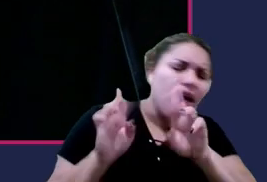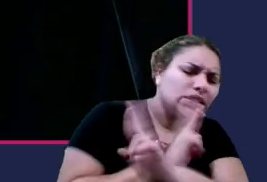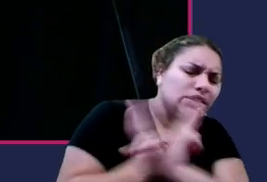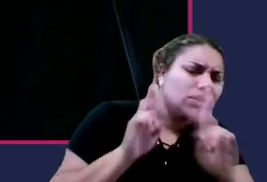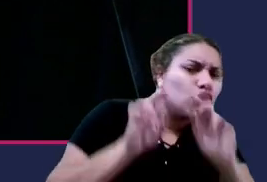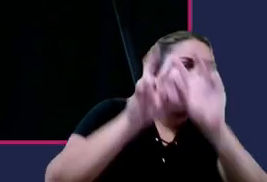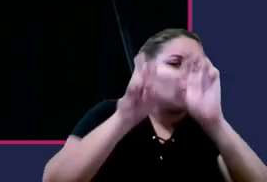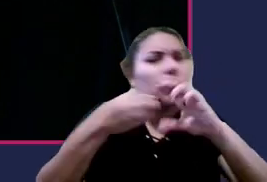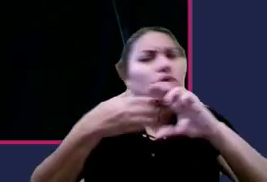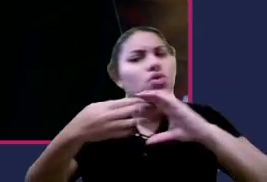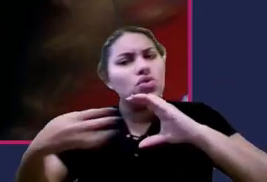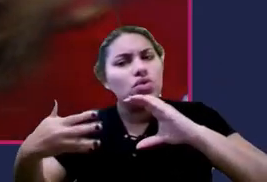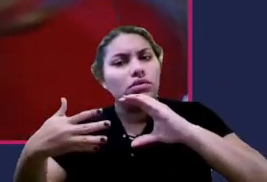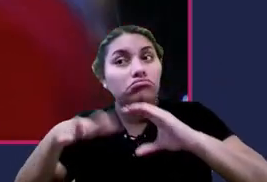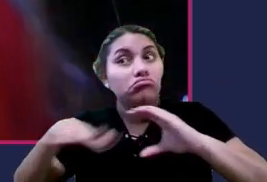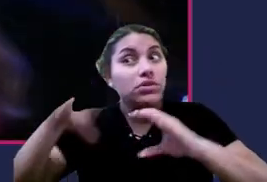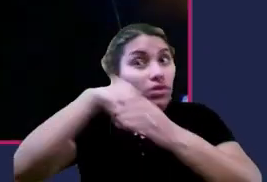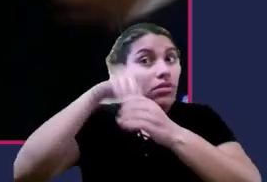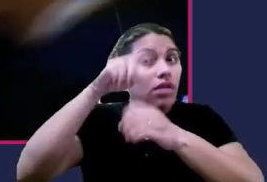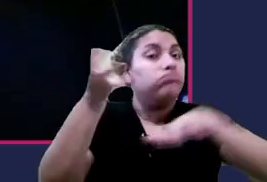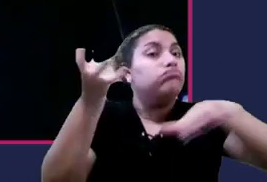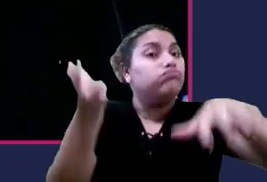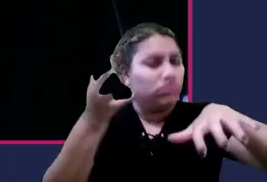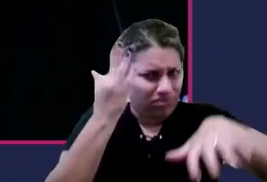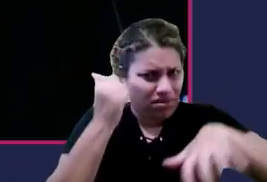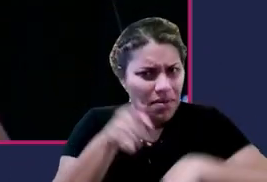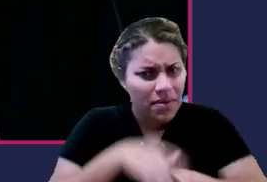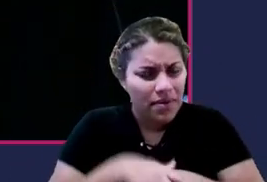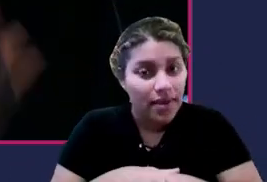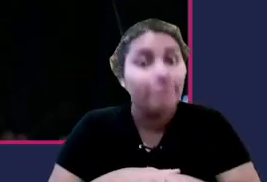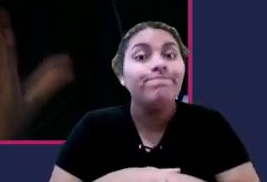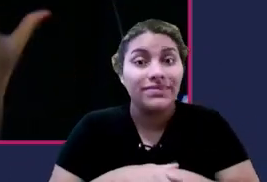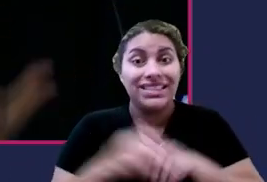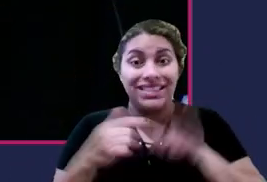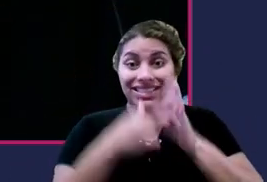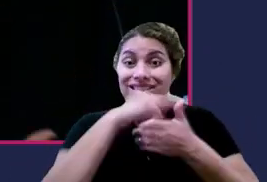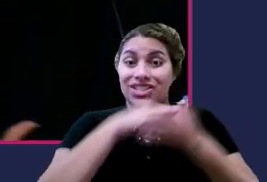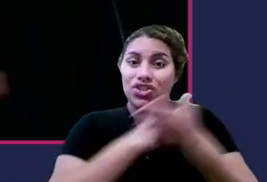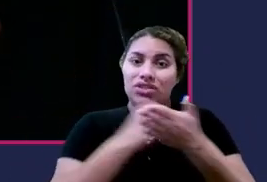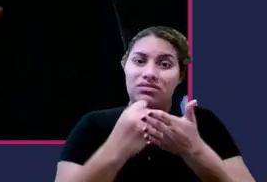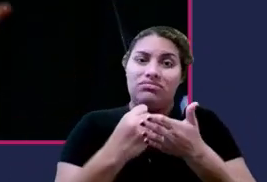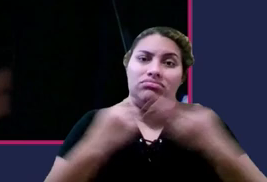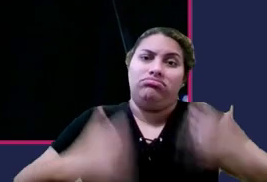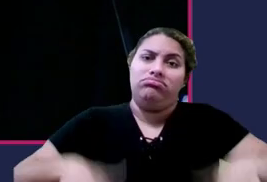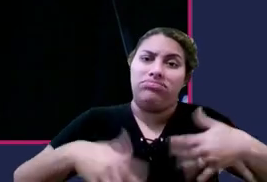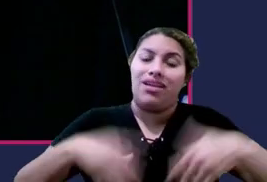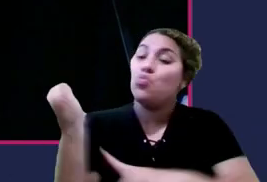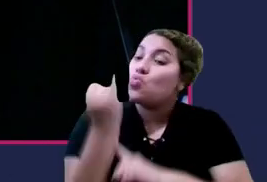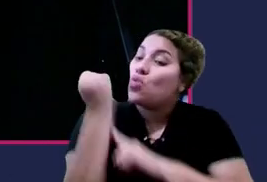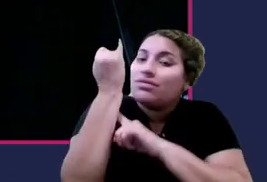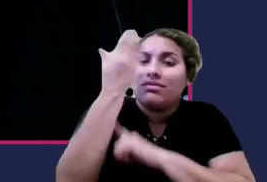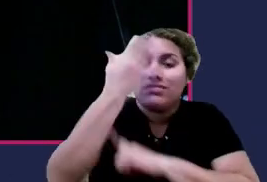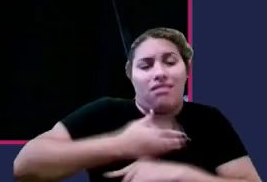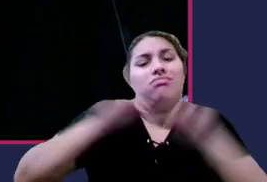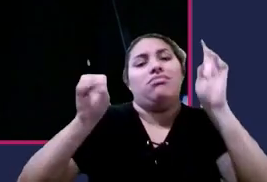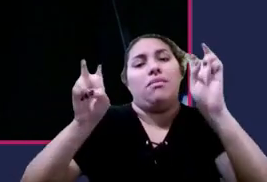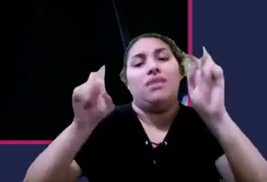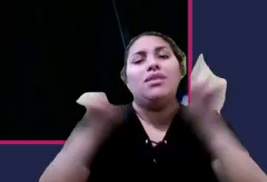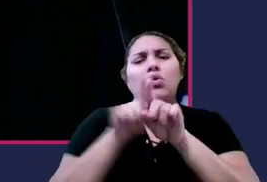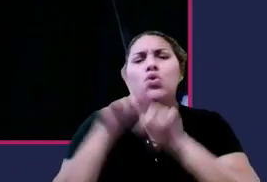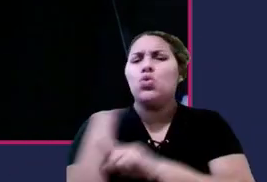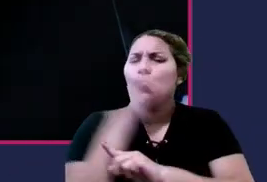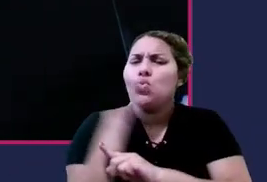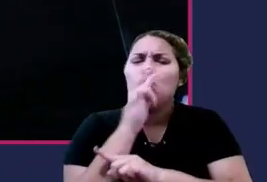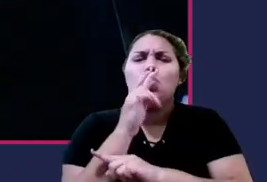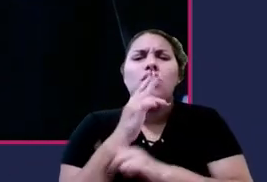that has something to do with rare disease and the, like, now, I mean, to be approved by